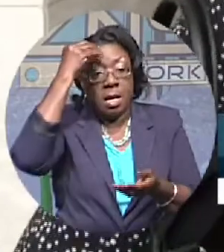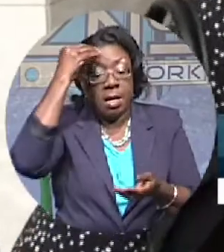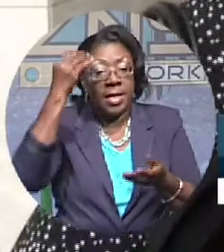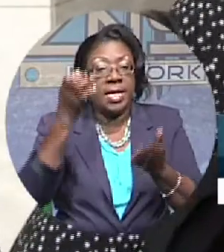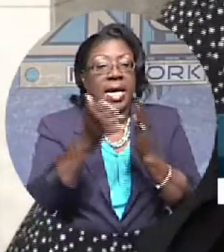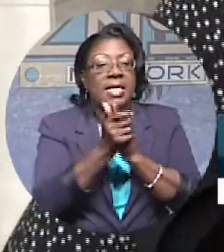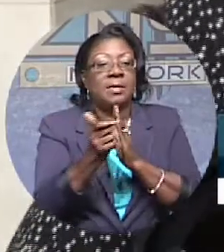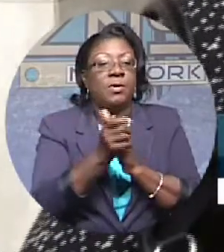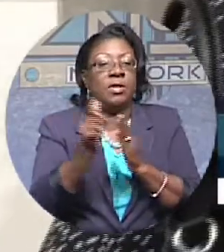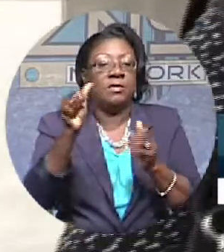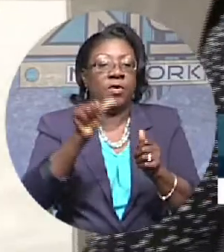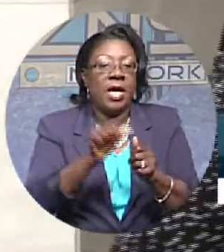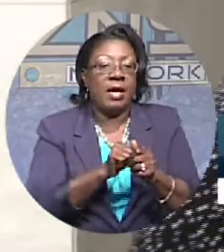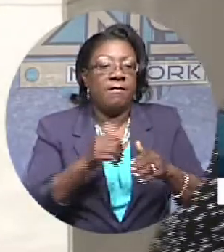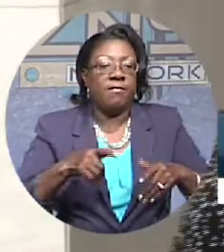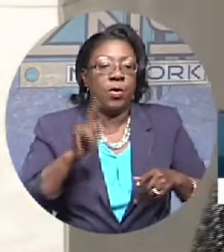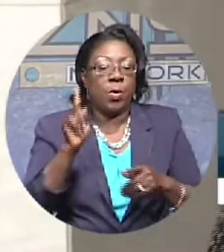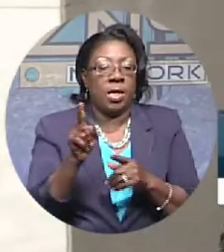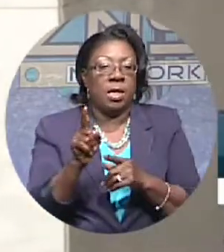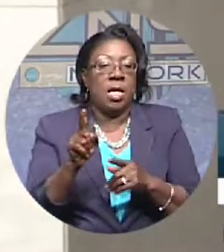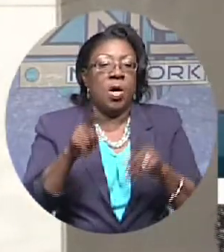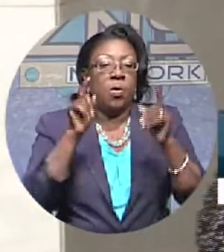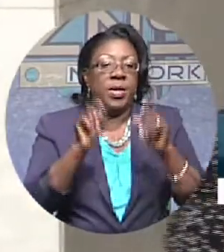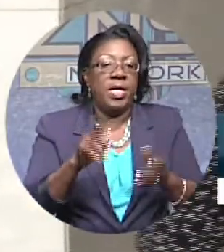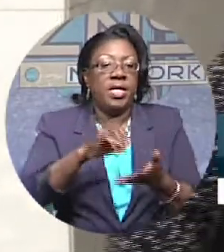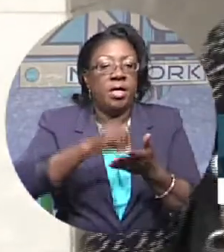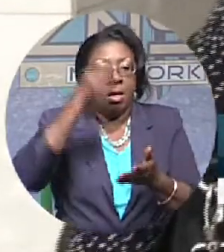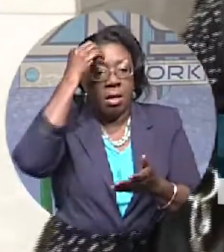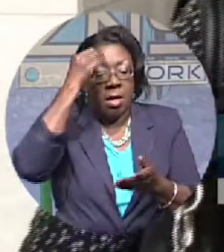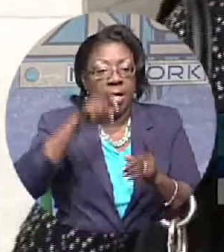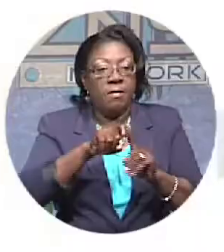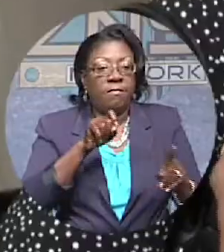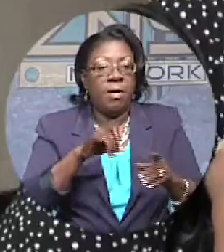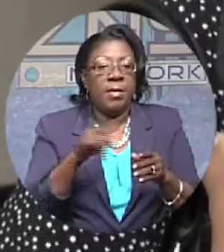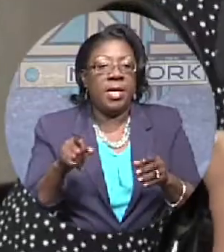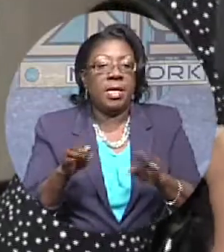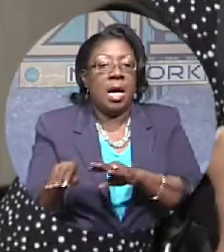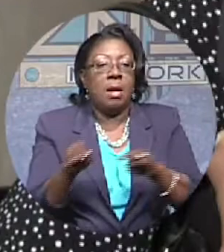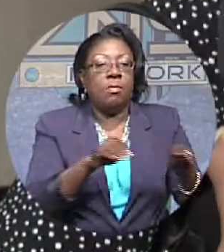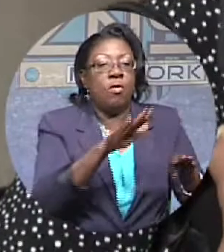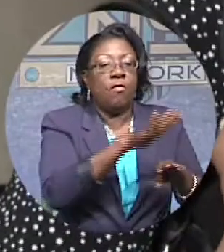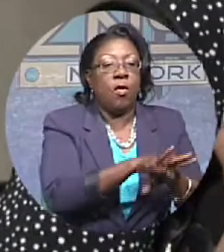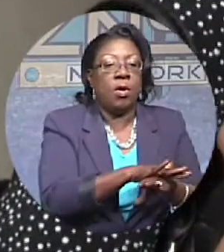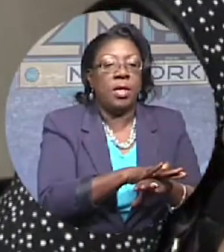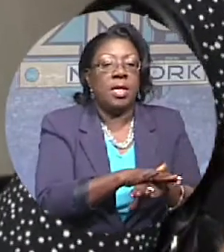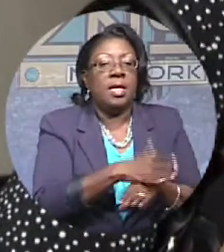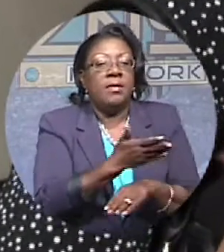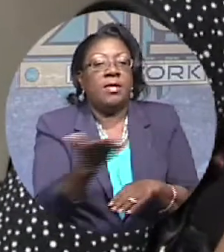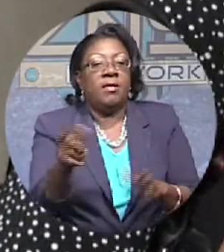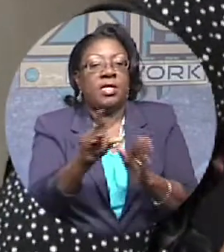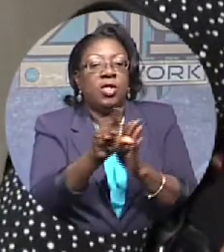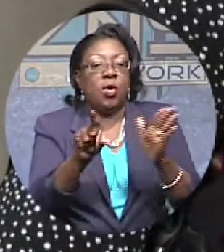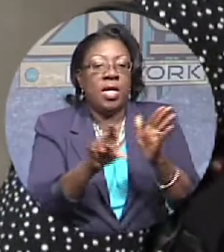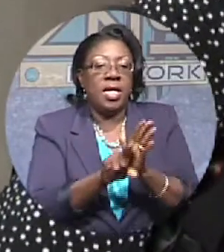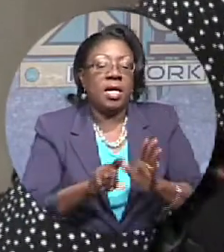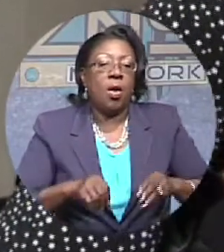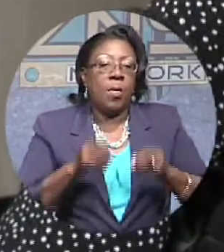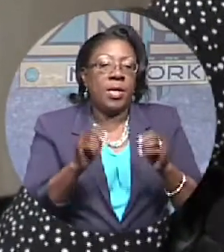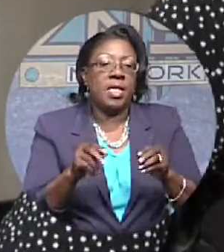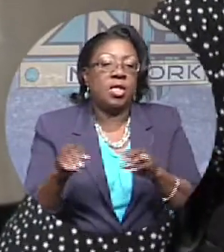everybody. And I think we need to learn from it and to move on. There's no legal obligation to do so,